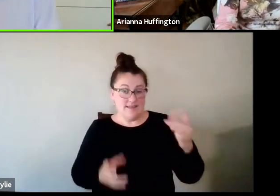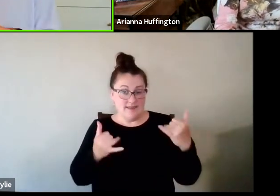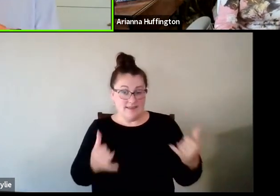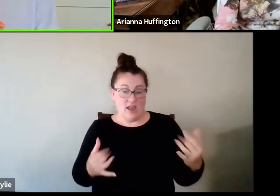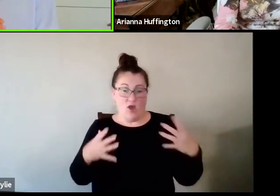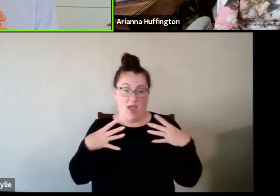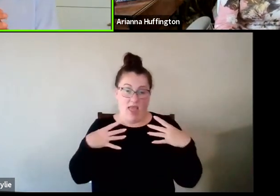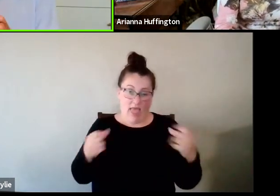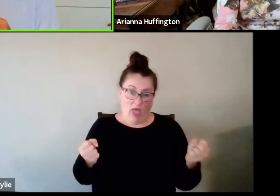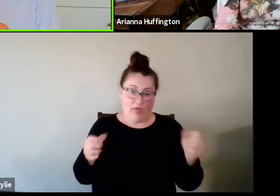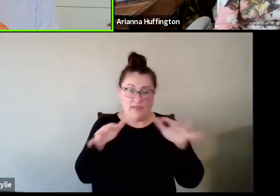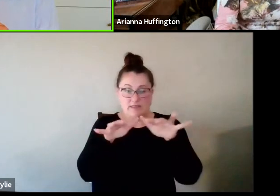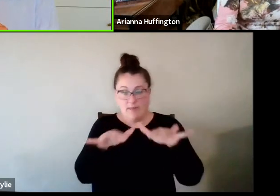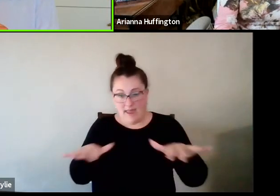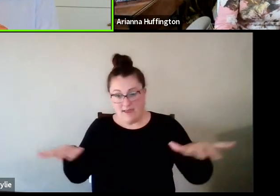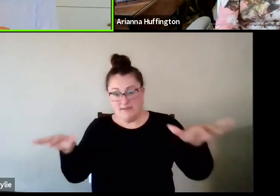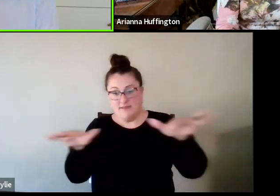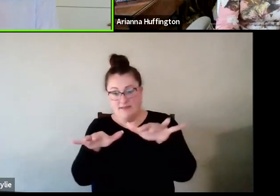space,